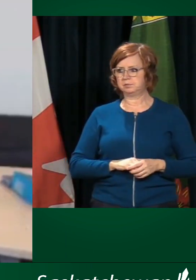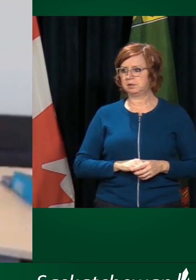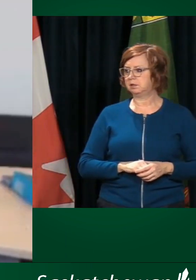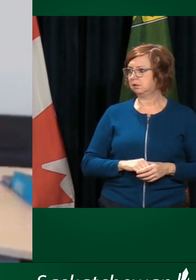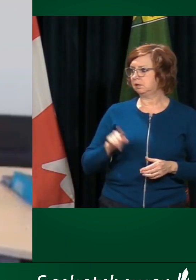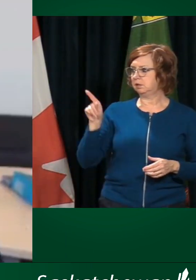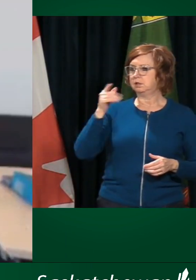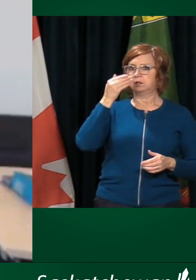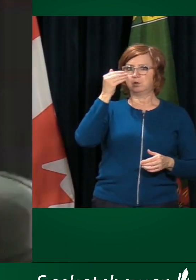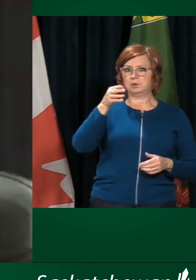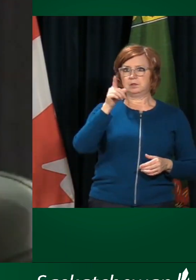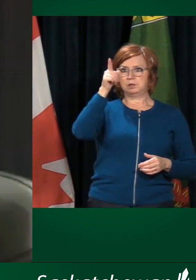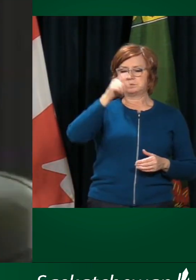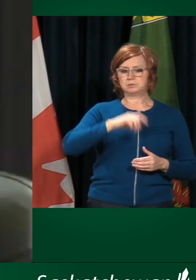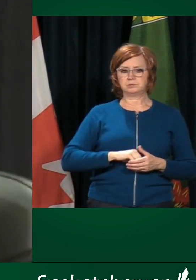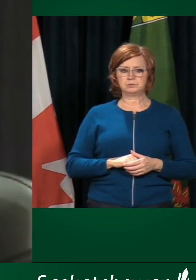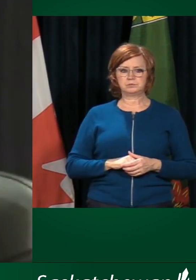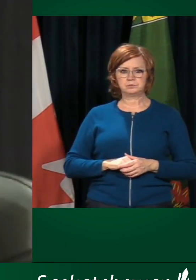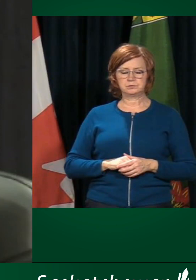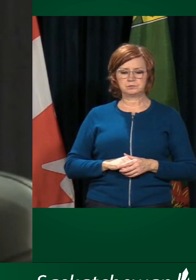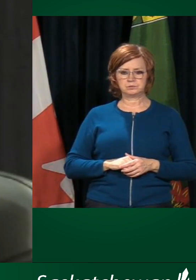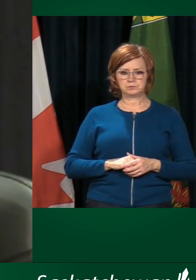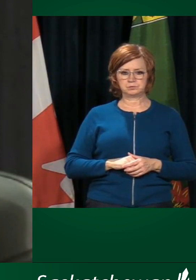Go ahead, please.